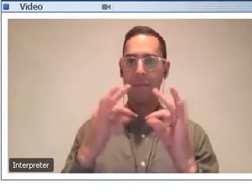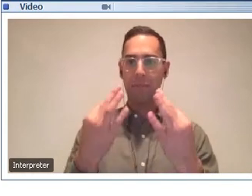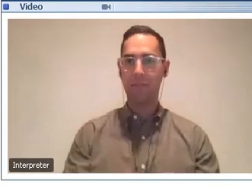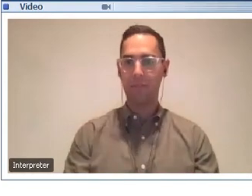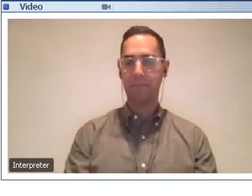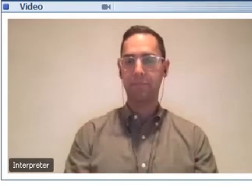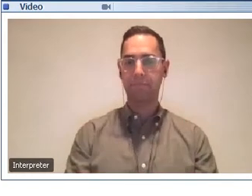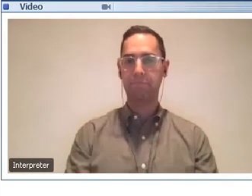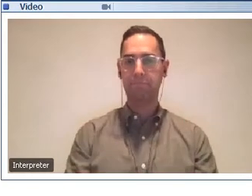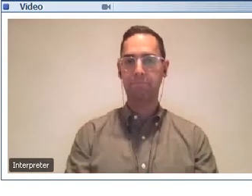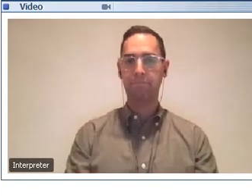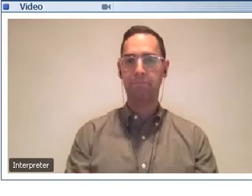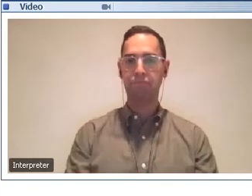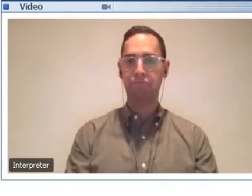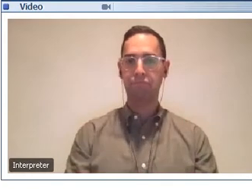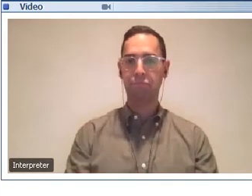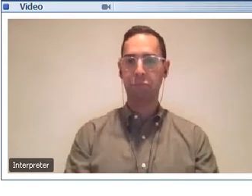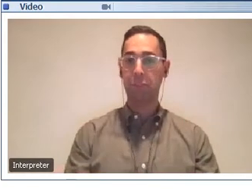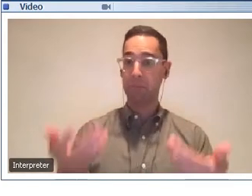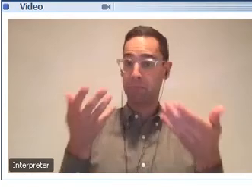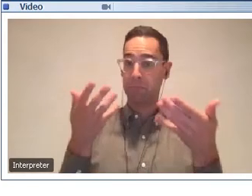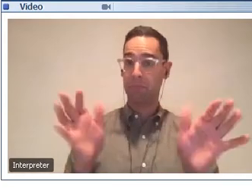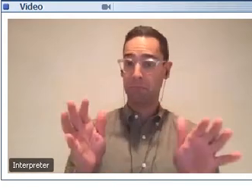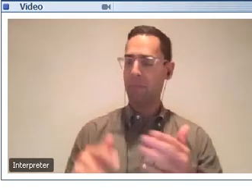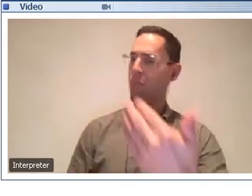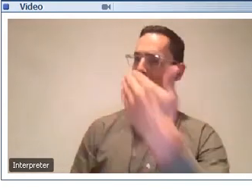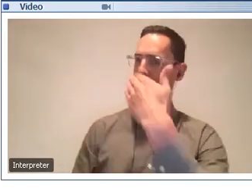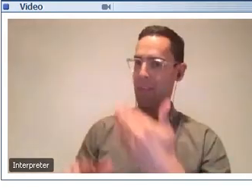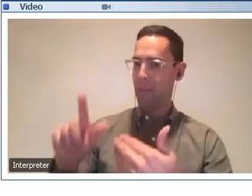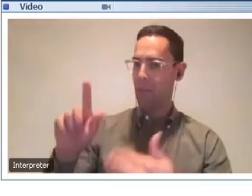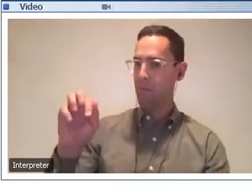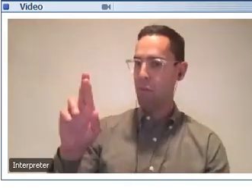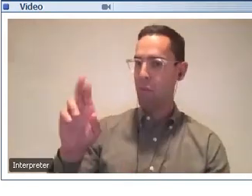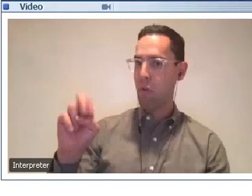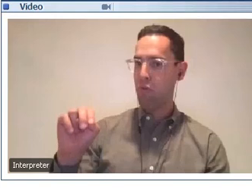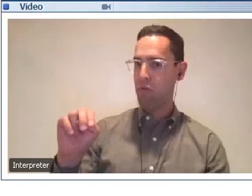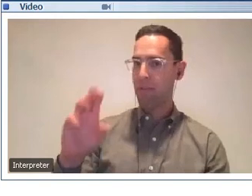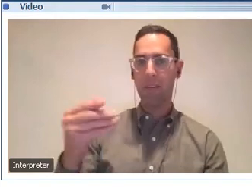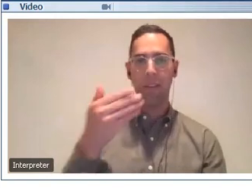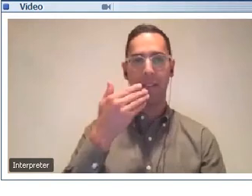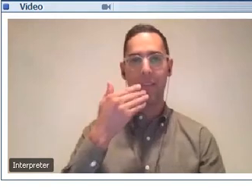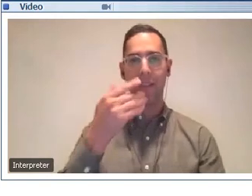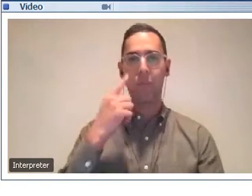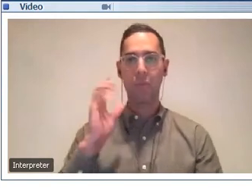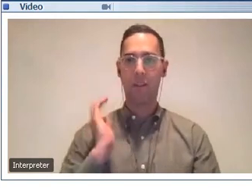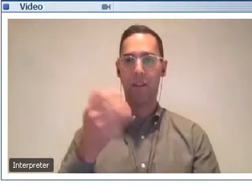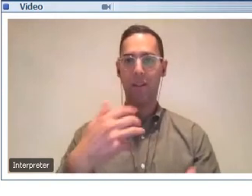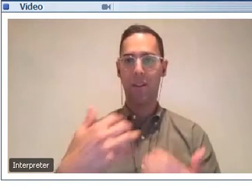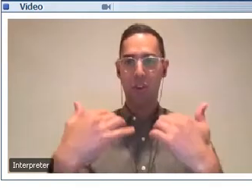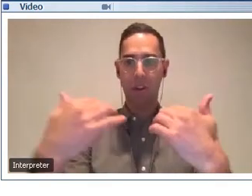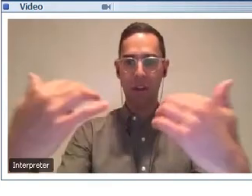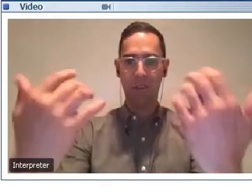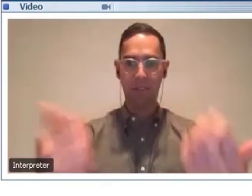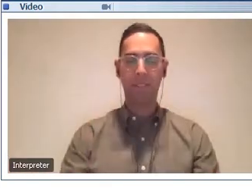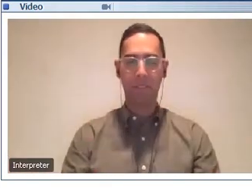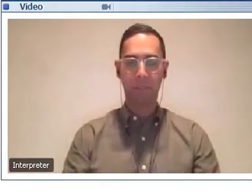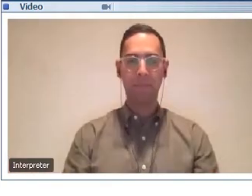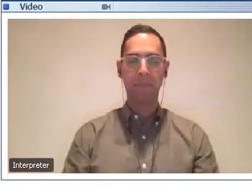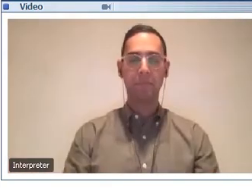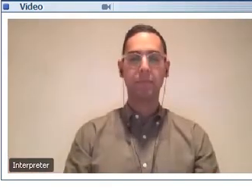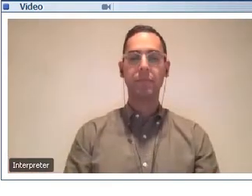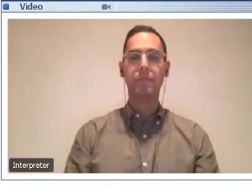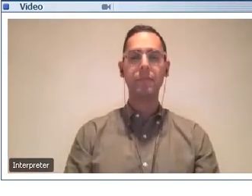Great. Thank you so much, Lauren. We really appreciate everybody joining in. And I'm going to, right before we go to the Q&A, I'm going